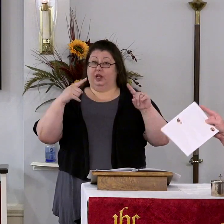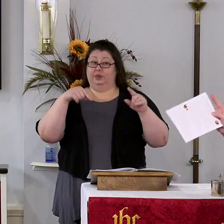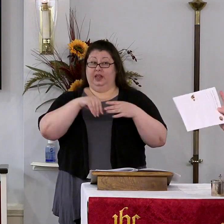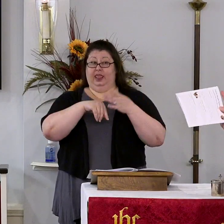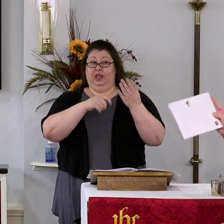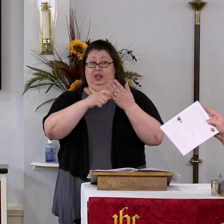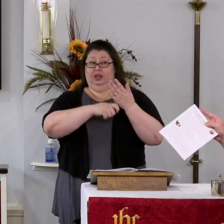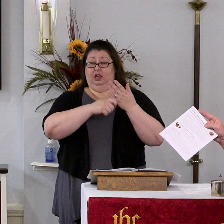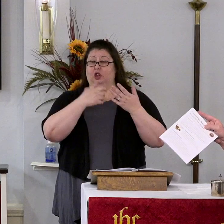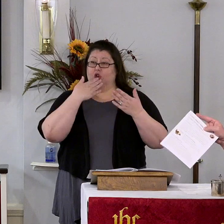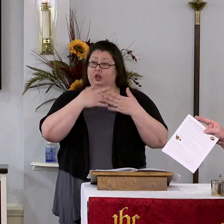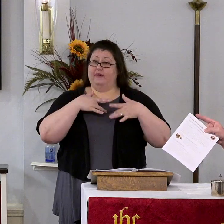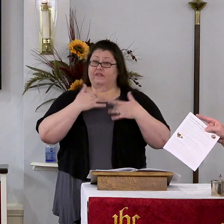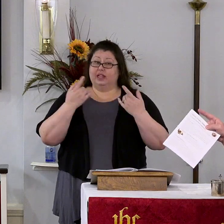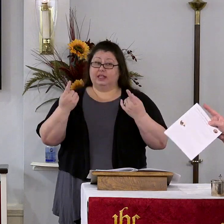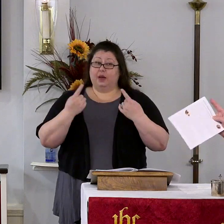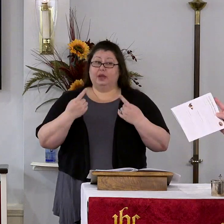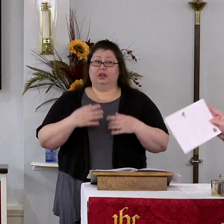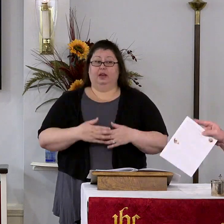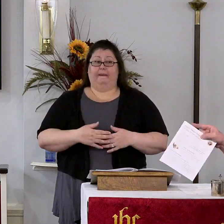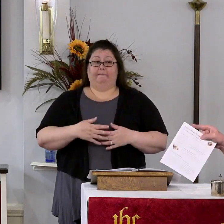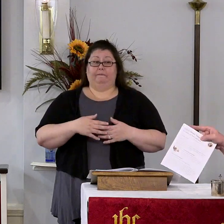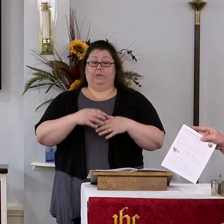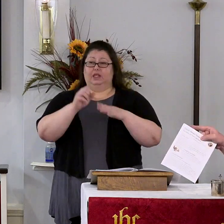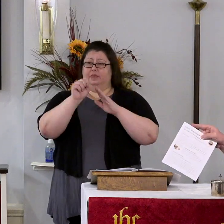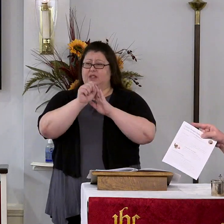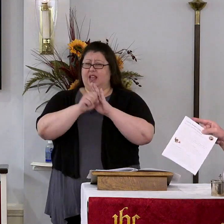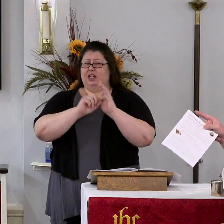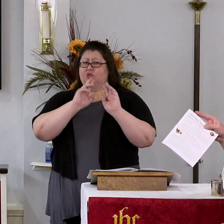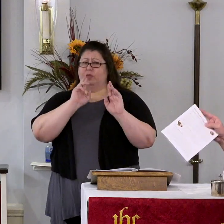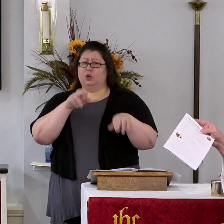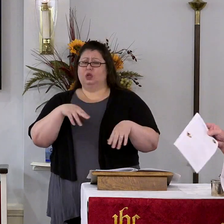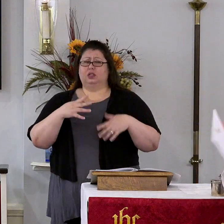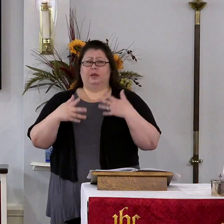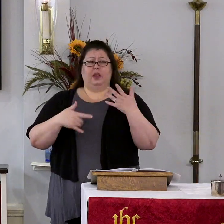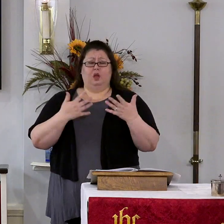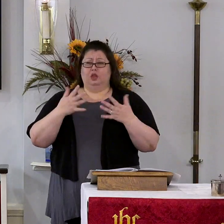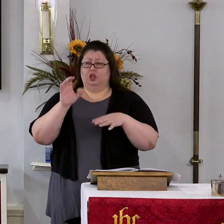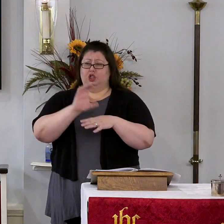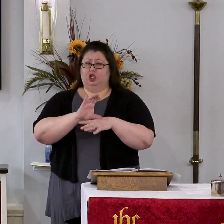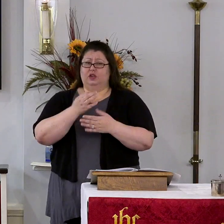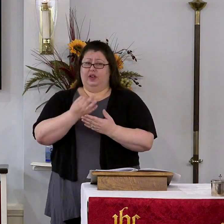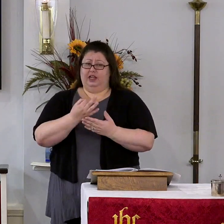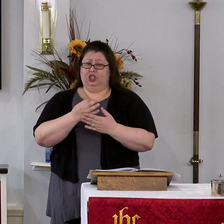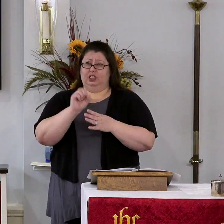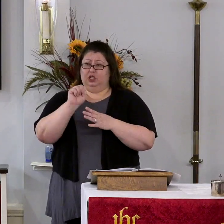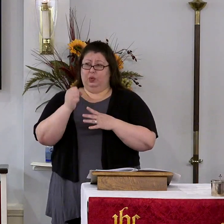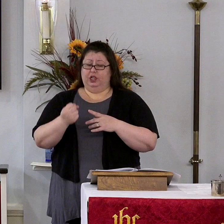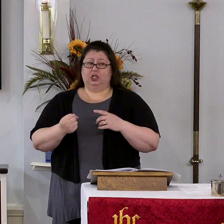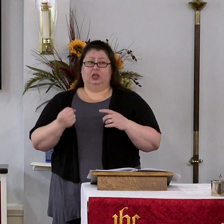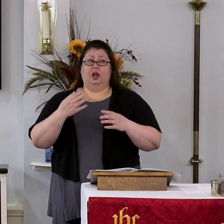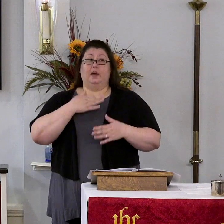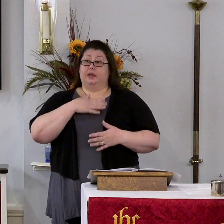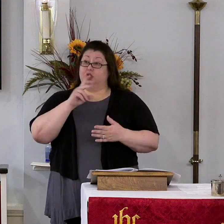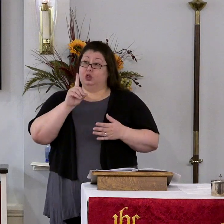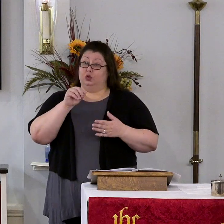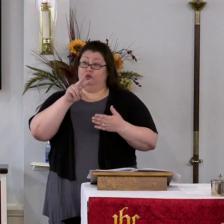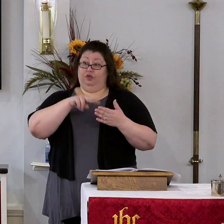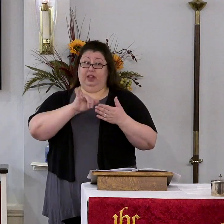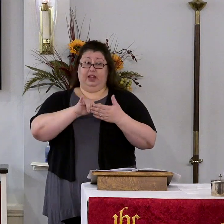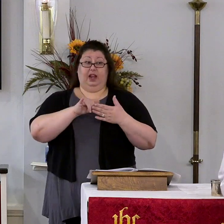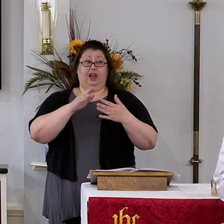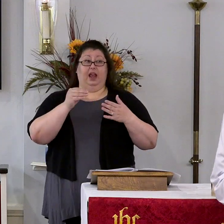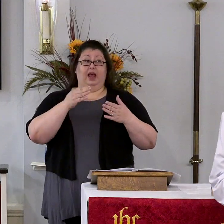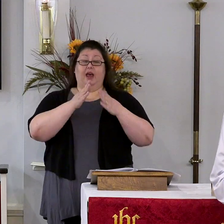in there, some good events coming up, some status reports on the church's financial situation. Please do read that